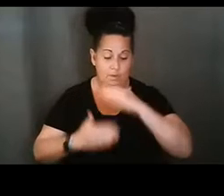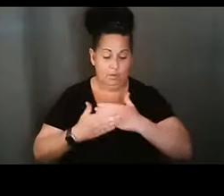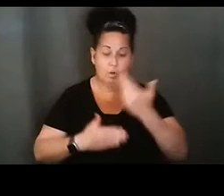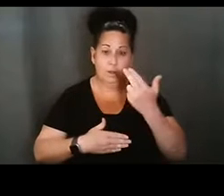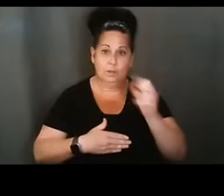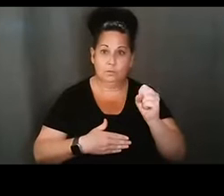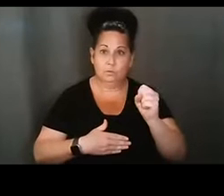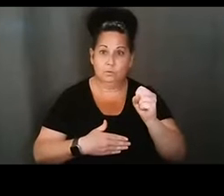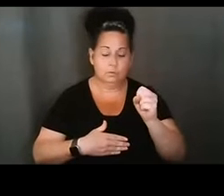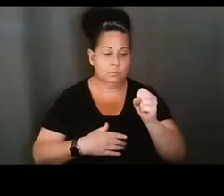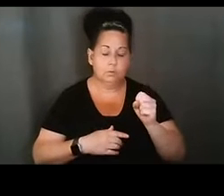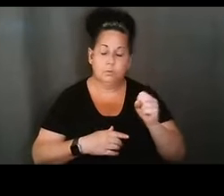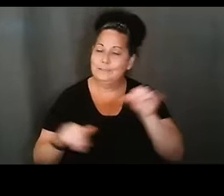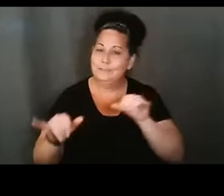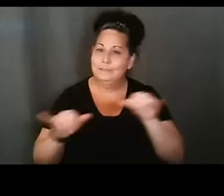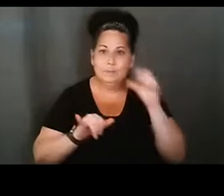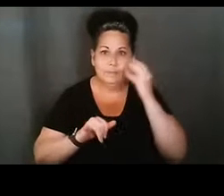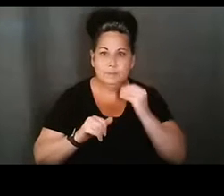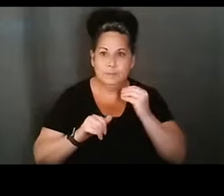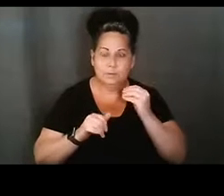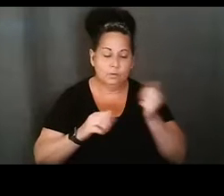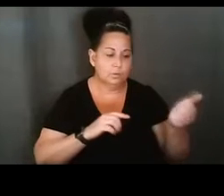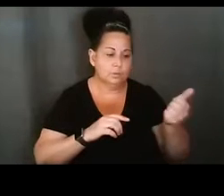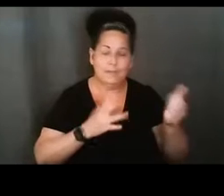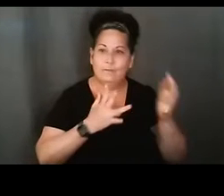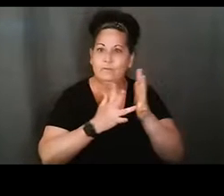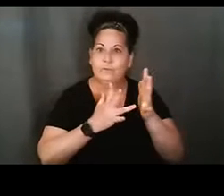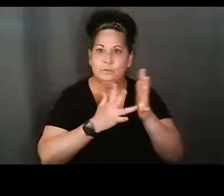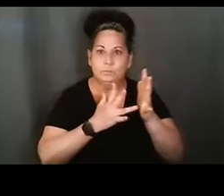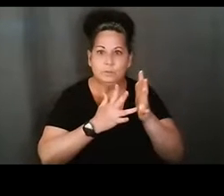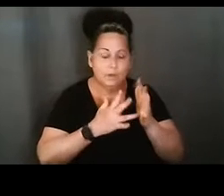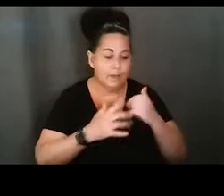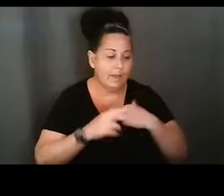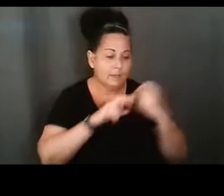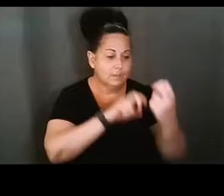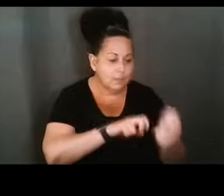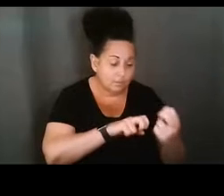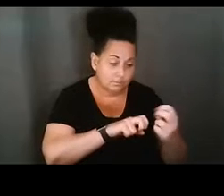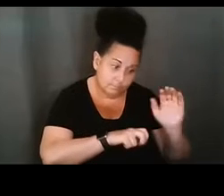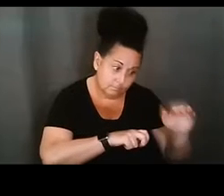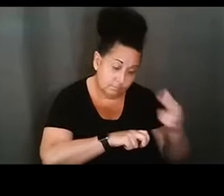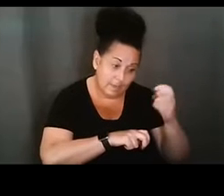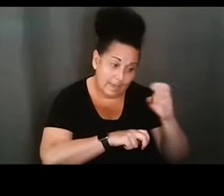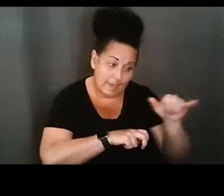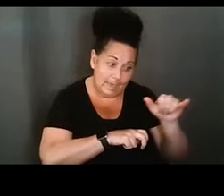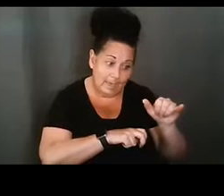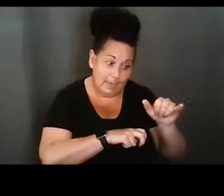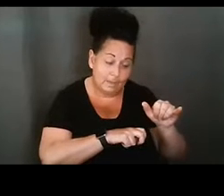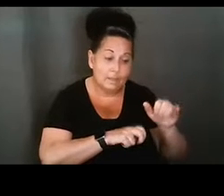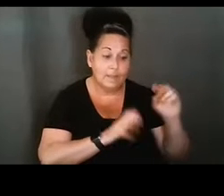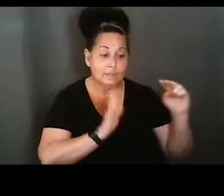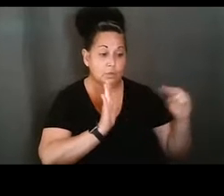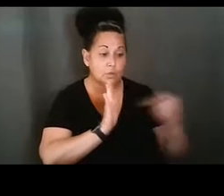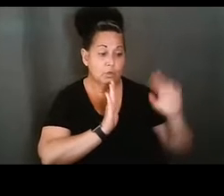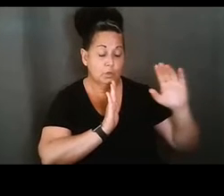same experience with her when she was a freshman. And then I sat down with her and I said, hey, let's take a look at your